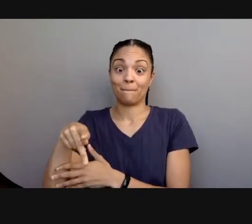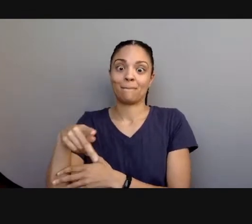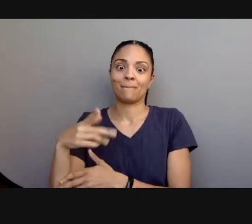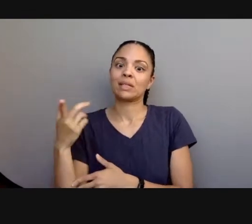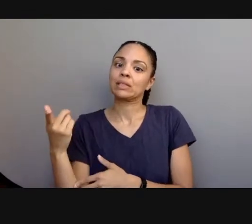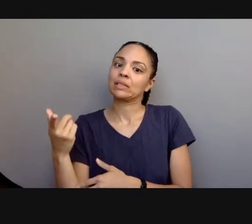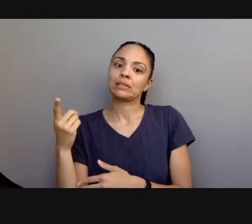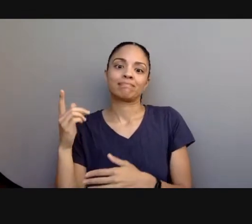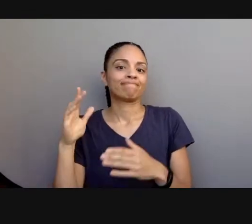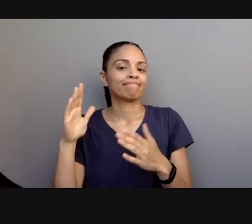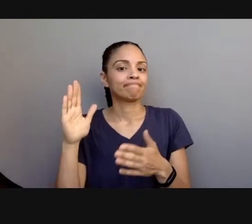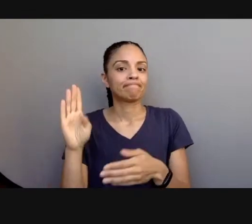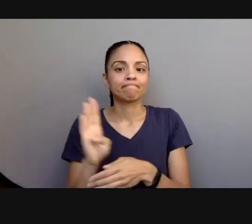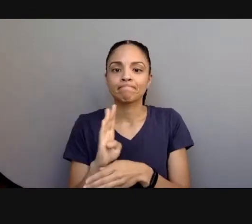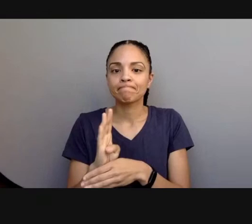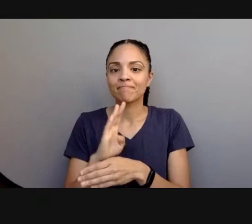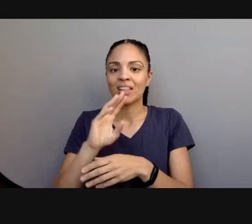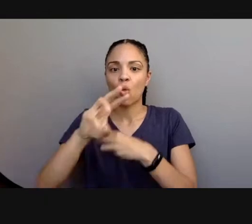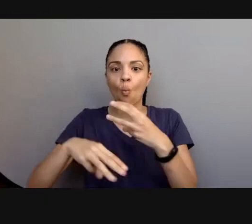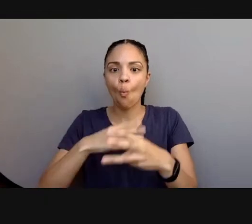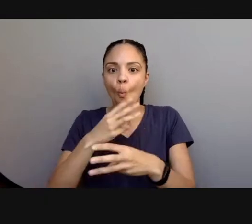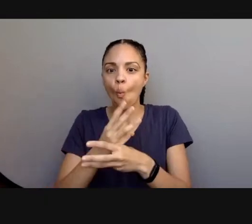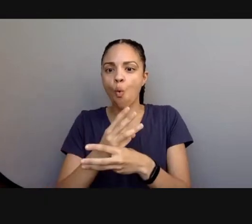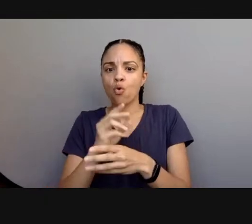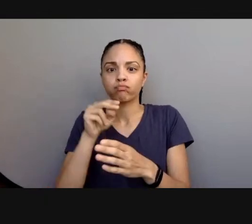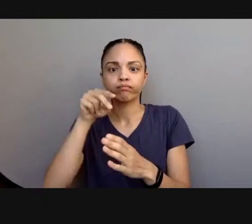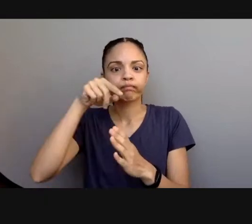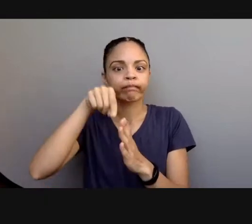literally since before I was born, and he's still in school now.